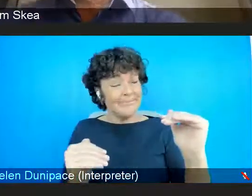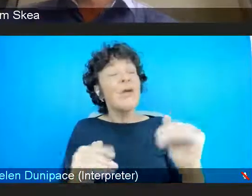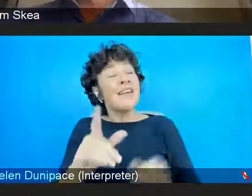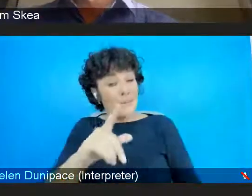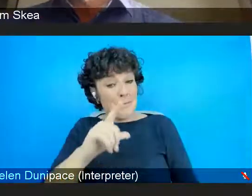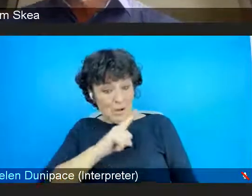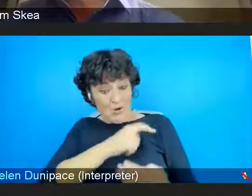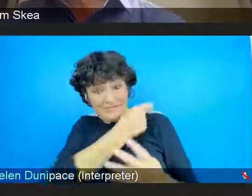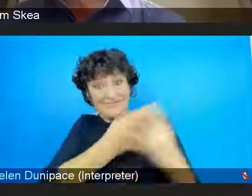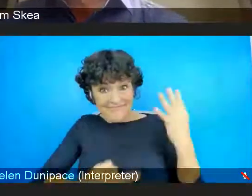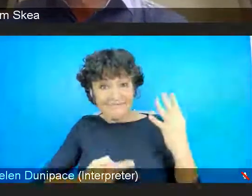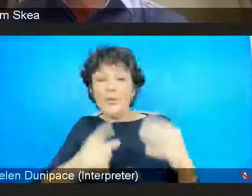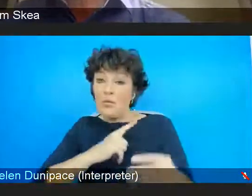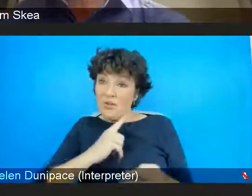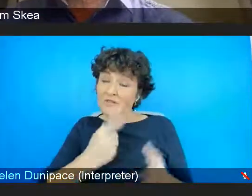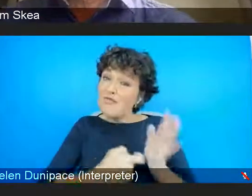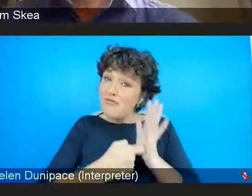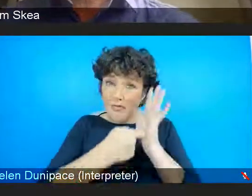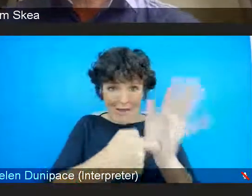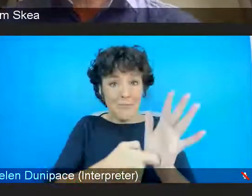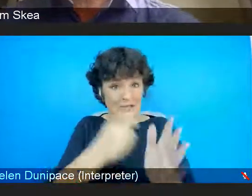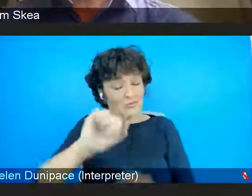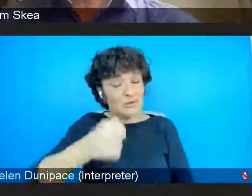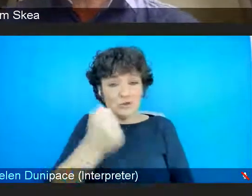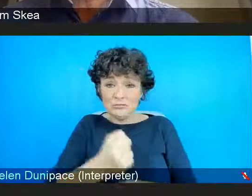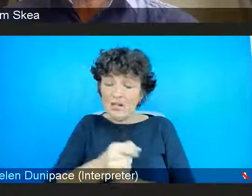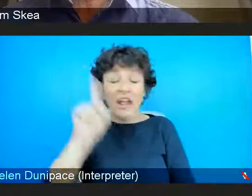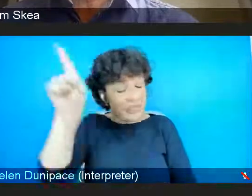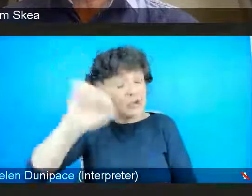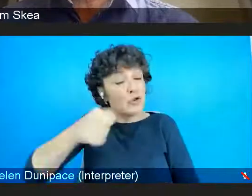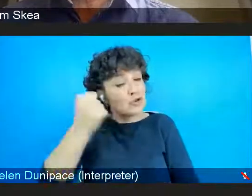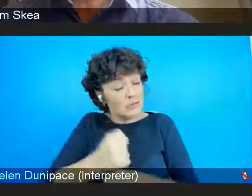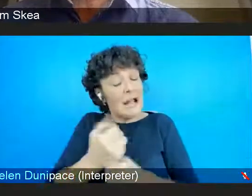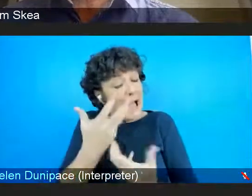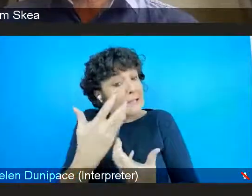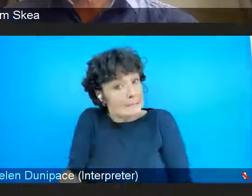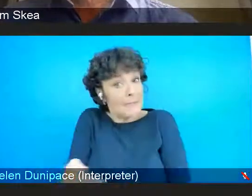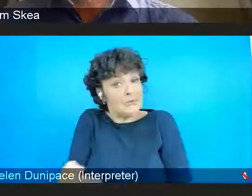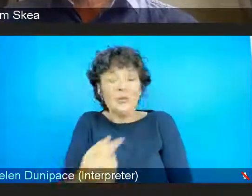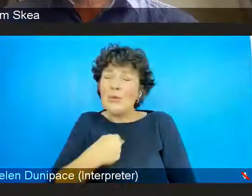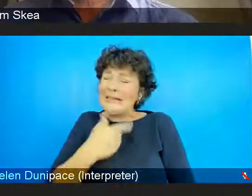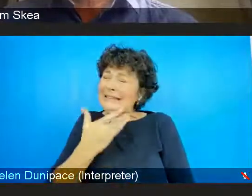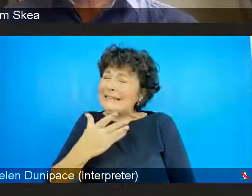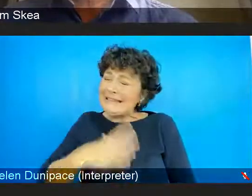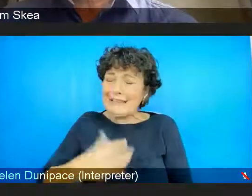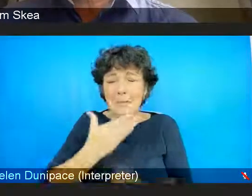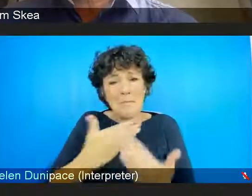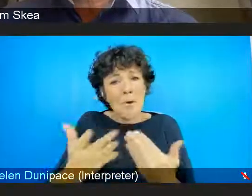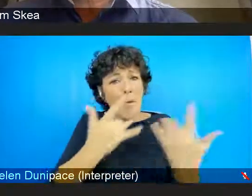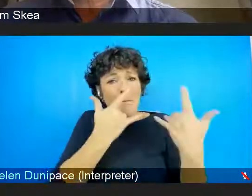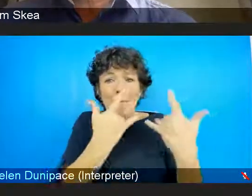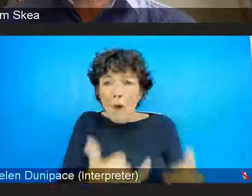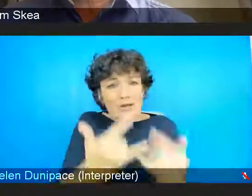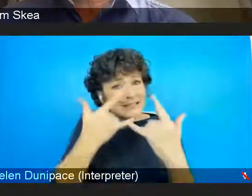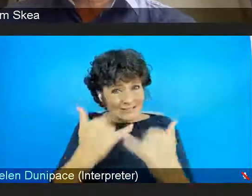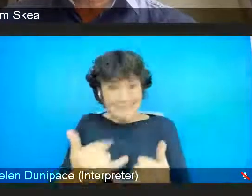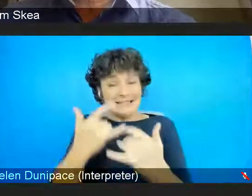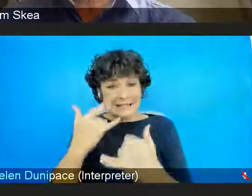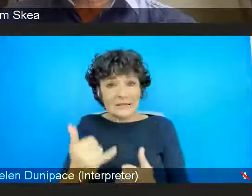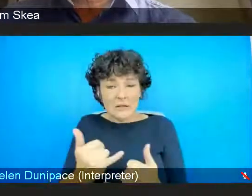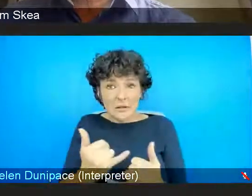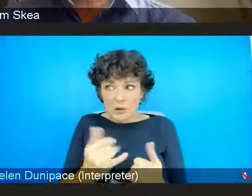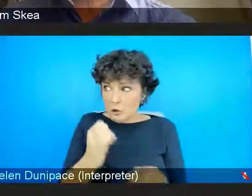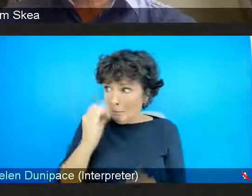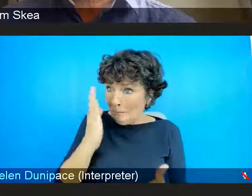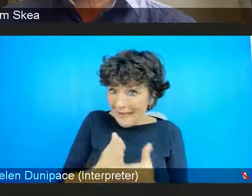they have said they have accepted completely, is that we need to do much better monitoring of the way in which the kind of climate